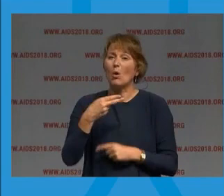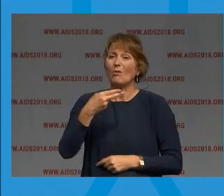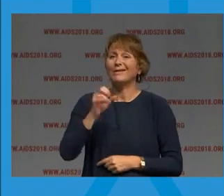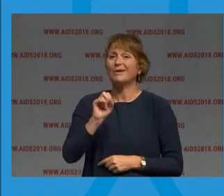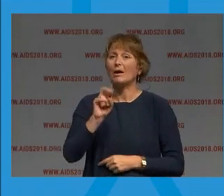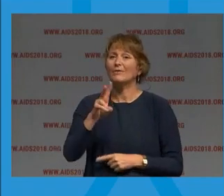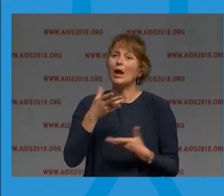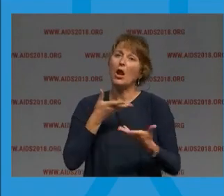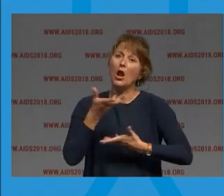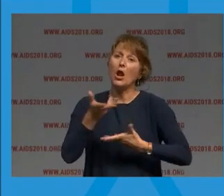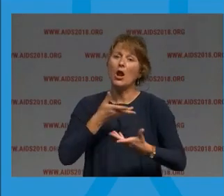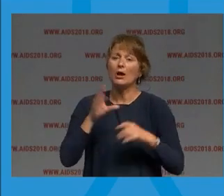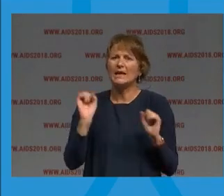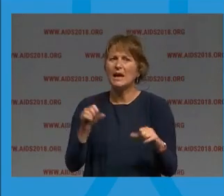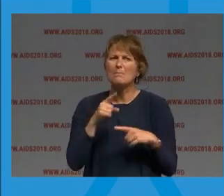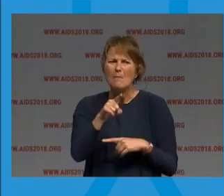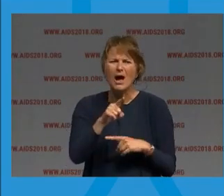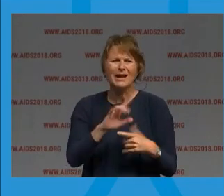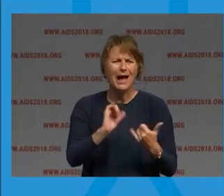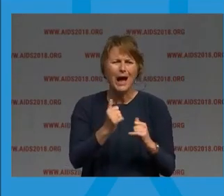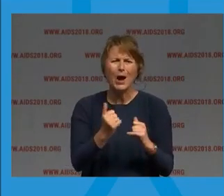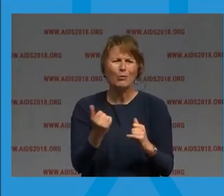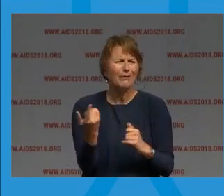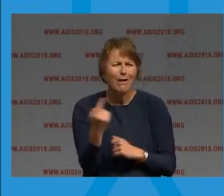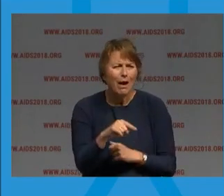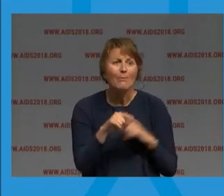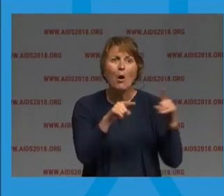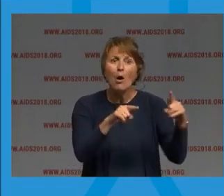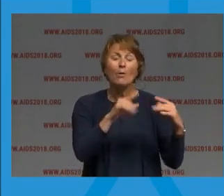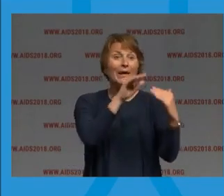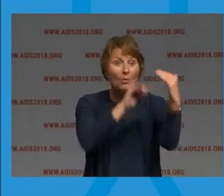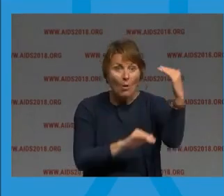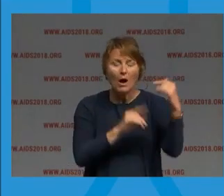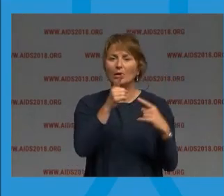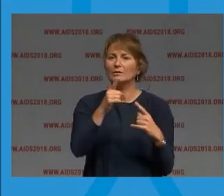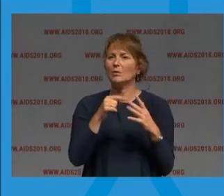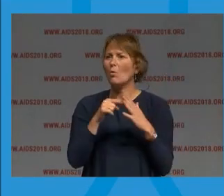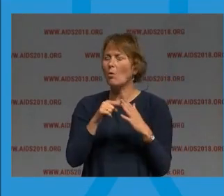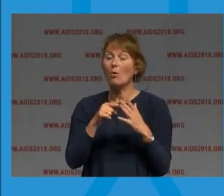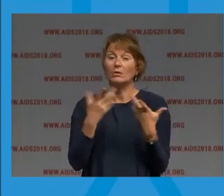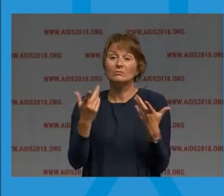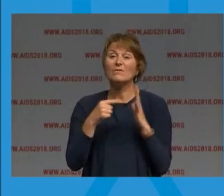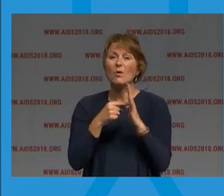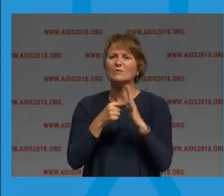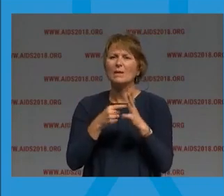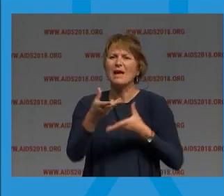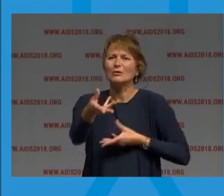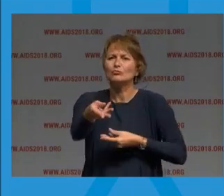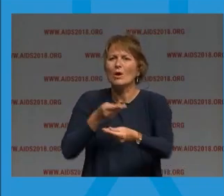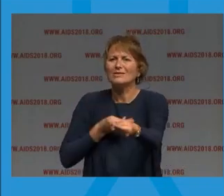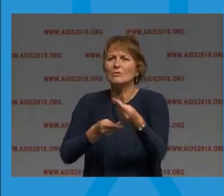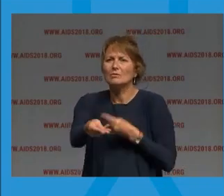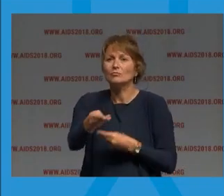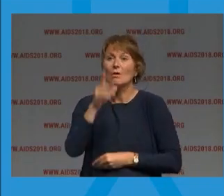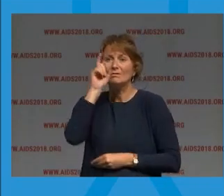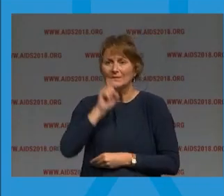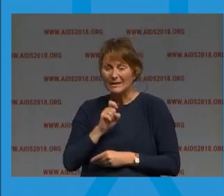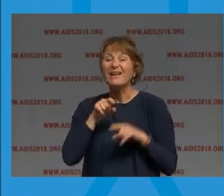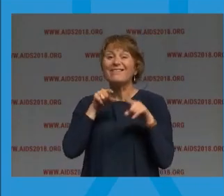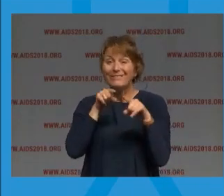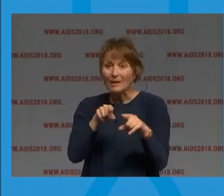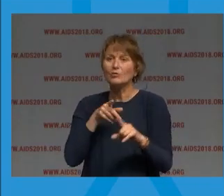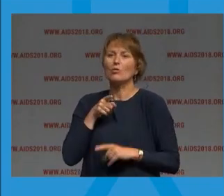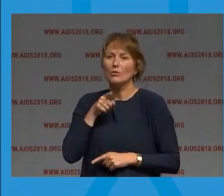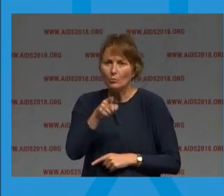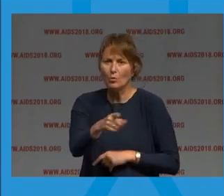inequality drives that, how adolescent girls and the relationship with transactional sex is driven by poverty. So if we don't fix